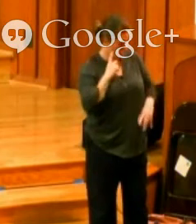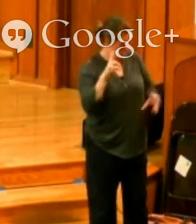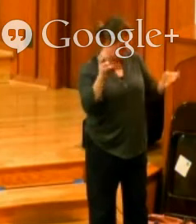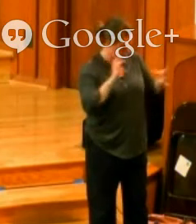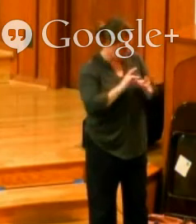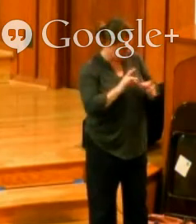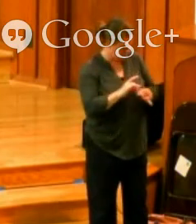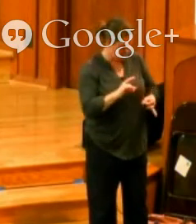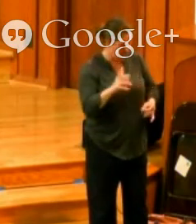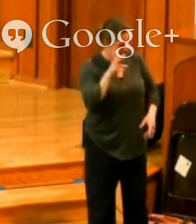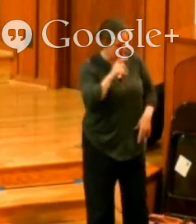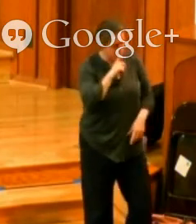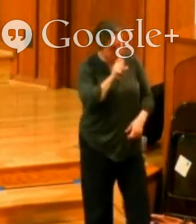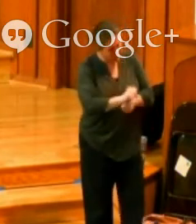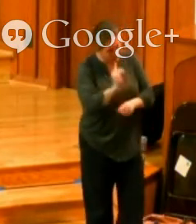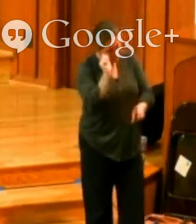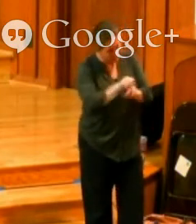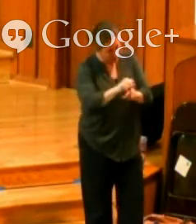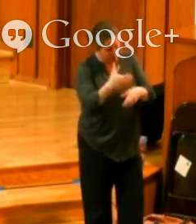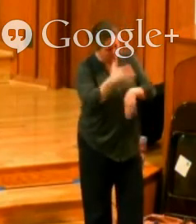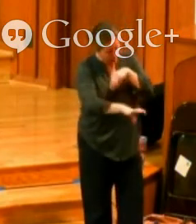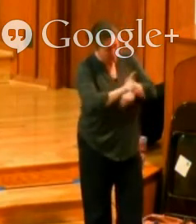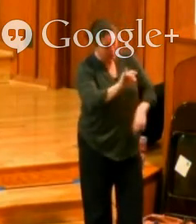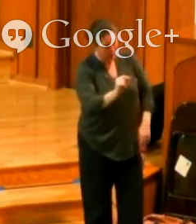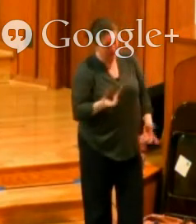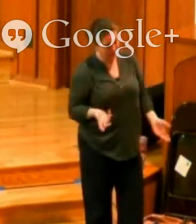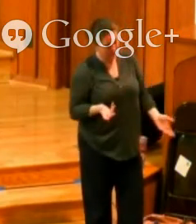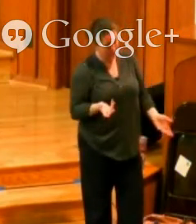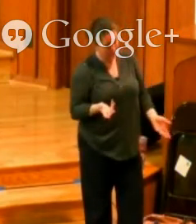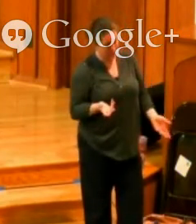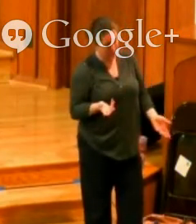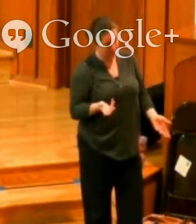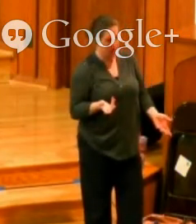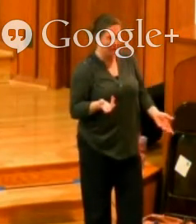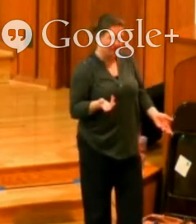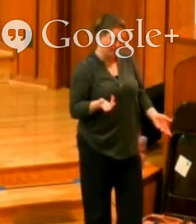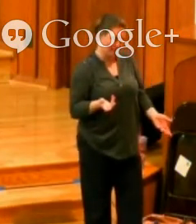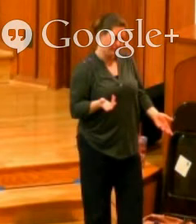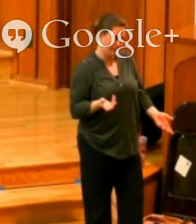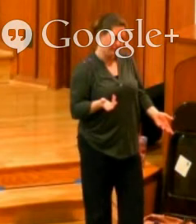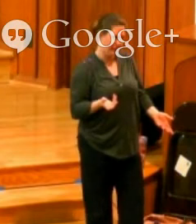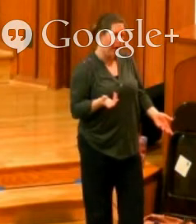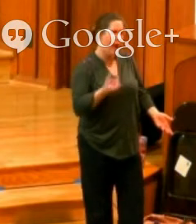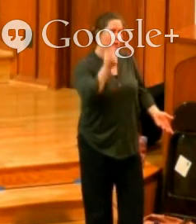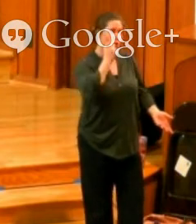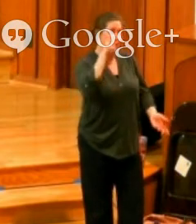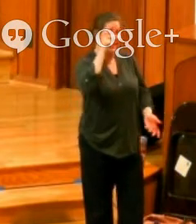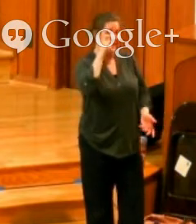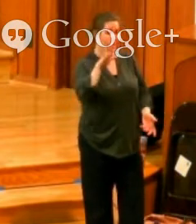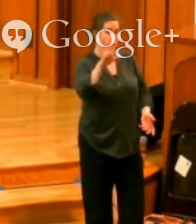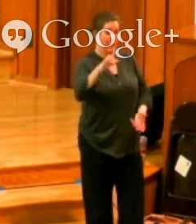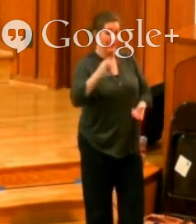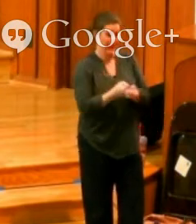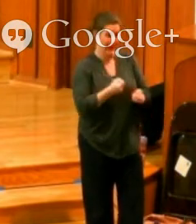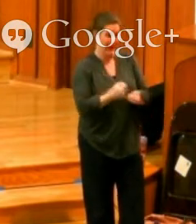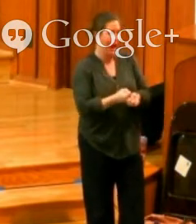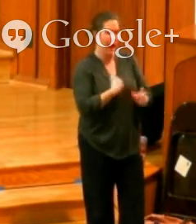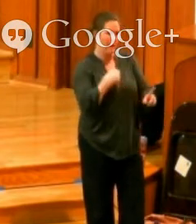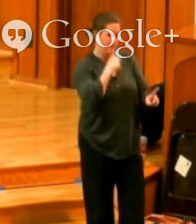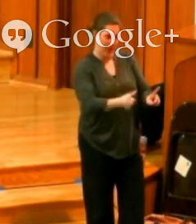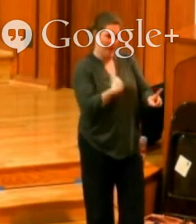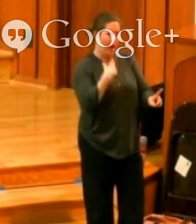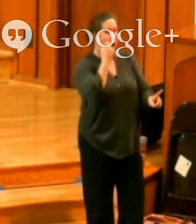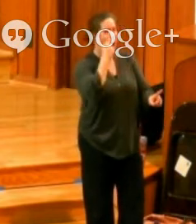make you do it, if you think about it at the end? Now, I'm by certain not going to be his advocate here tonight. I'm his adversary. I'm